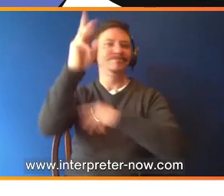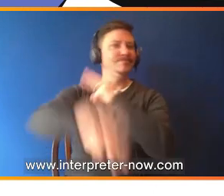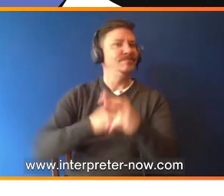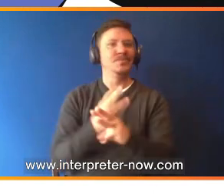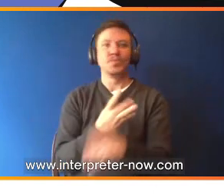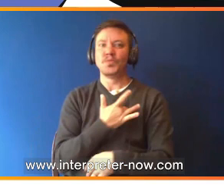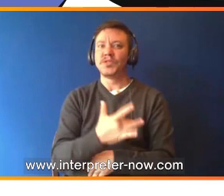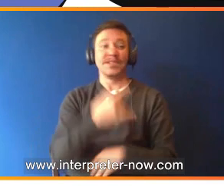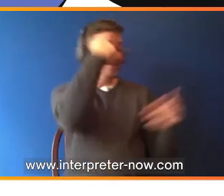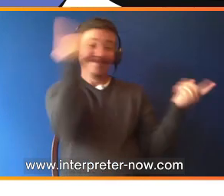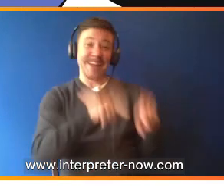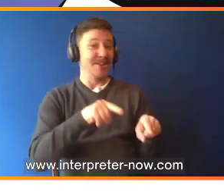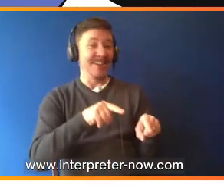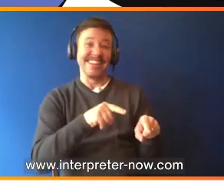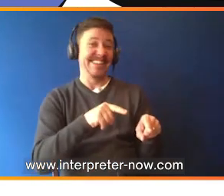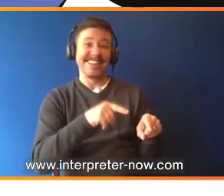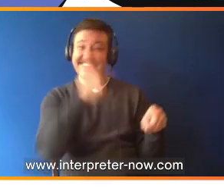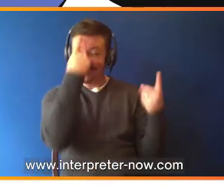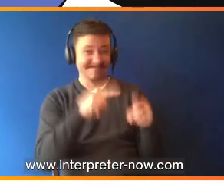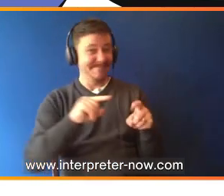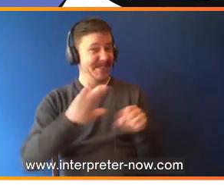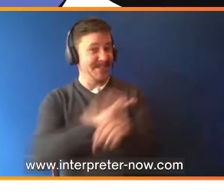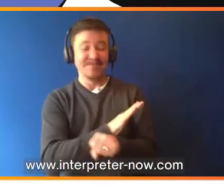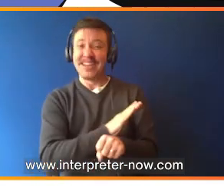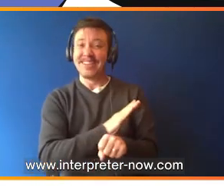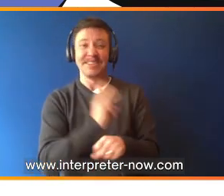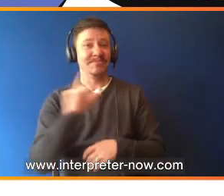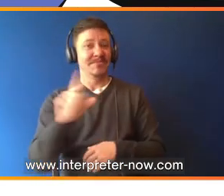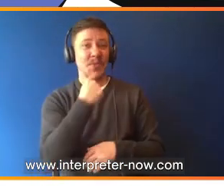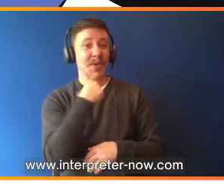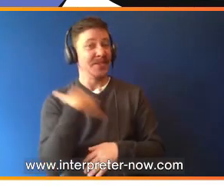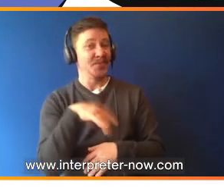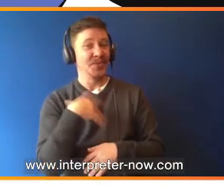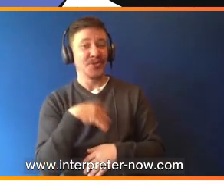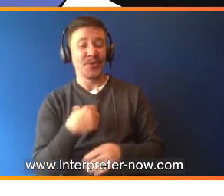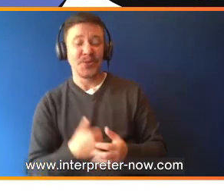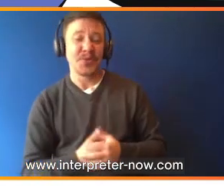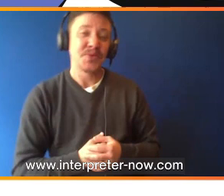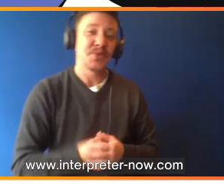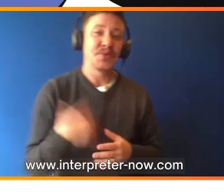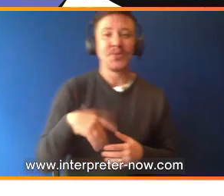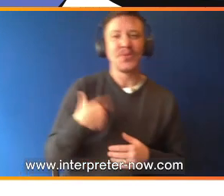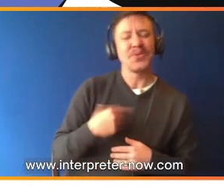the roots of it, in my opinion, are common across the world.